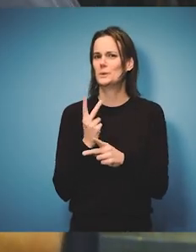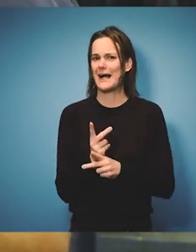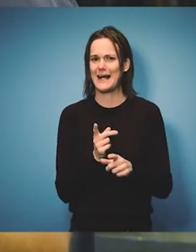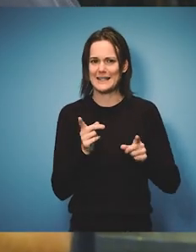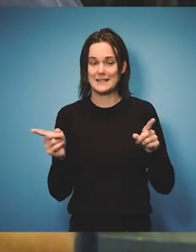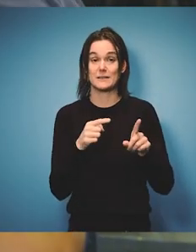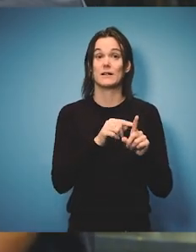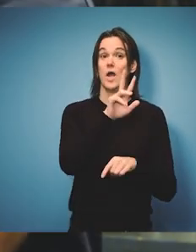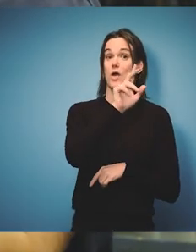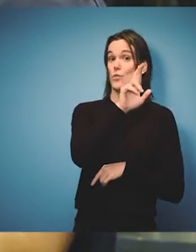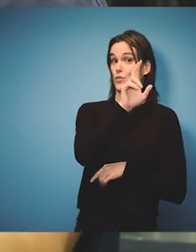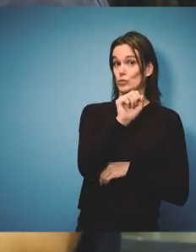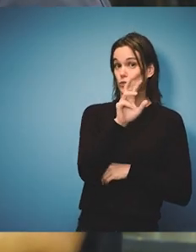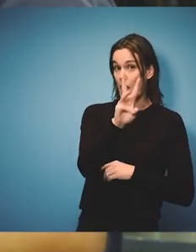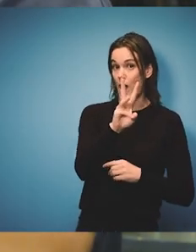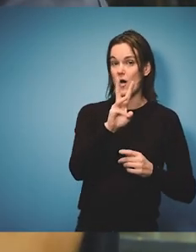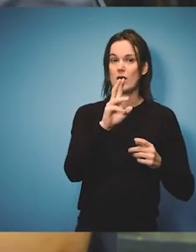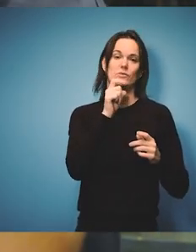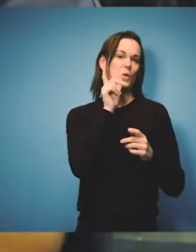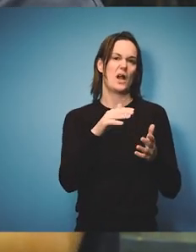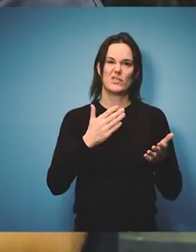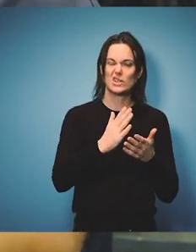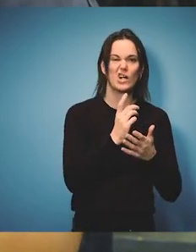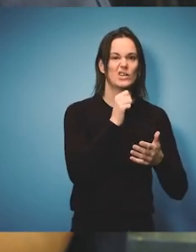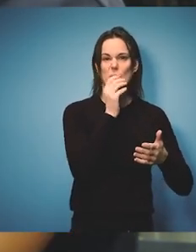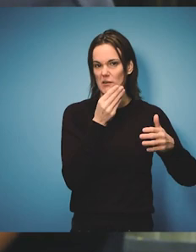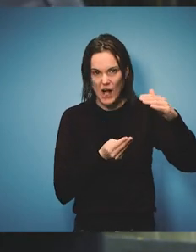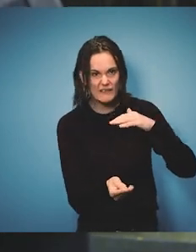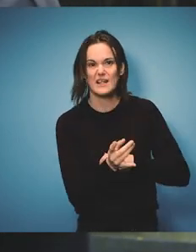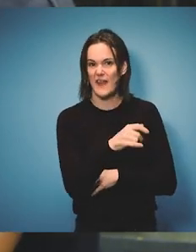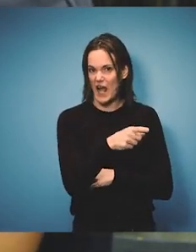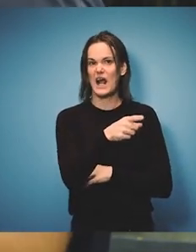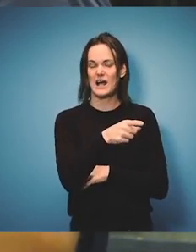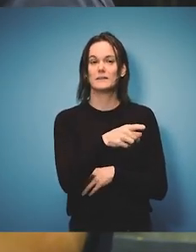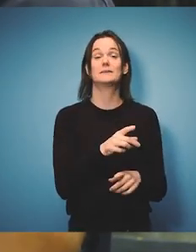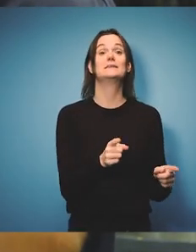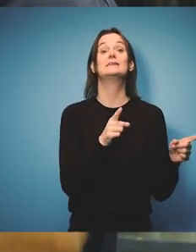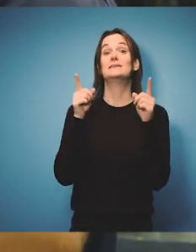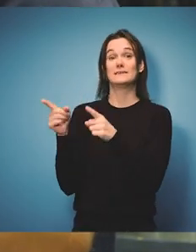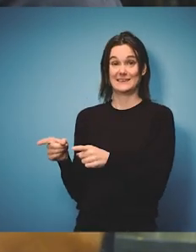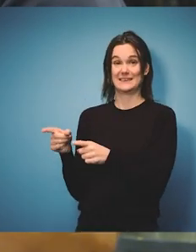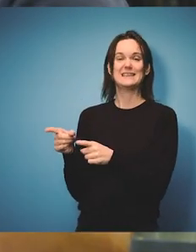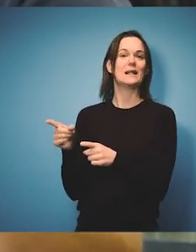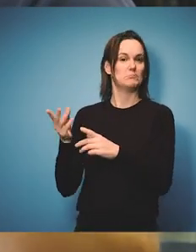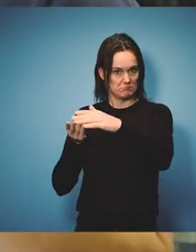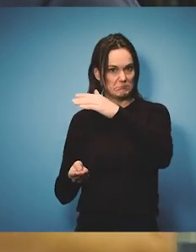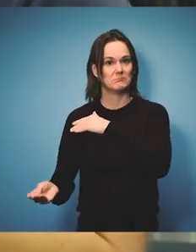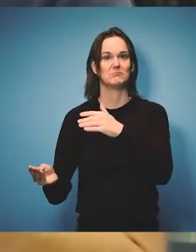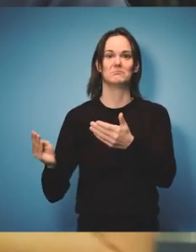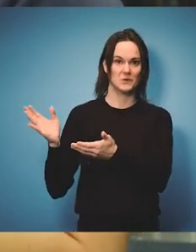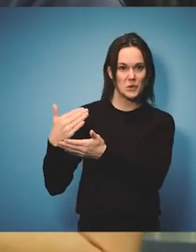two types of eggnogs. One raw, so one that you don't have to cook, you don't have to worry about going into the oven. The other one and such, you're gonna make